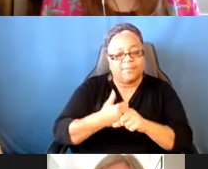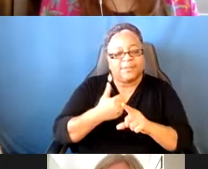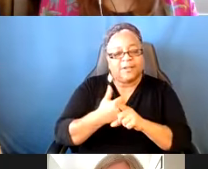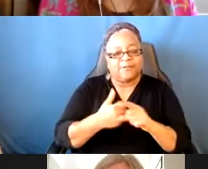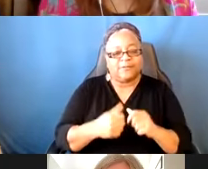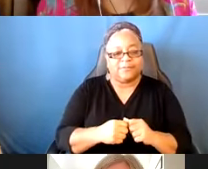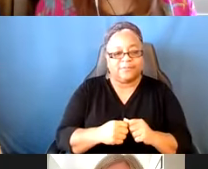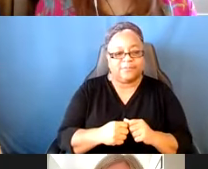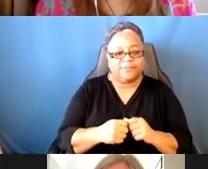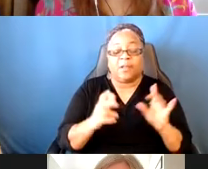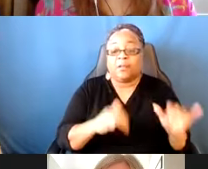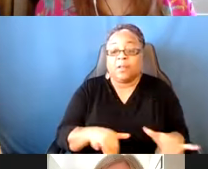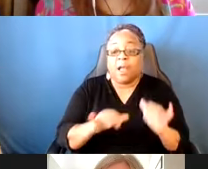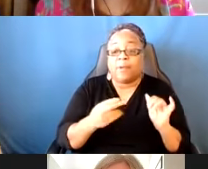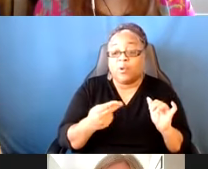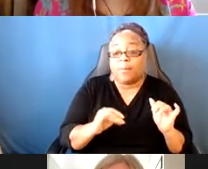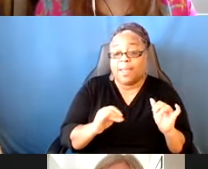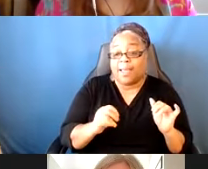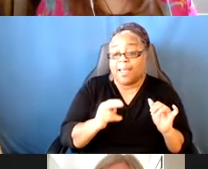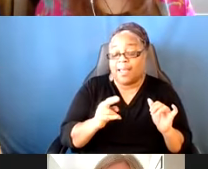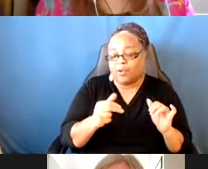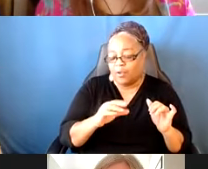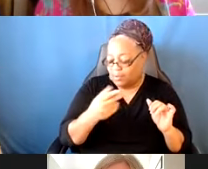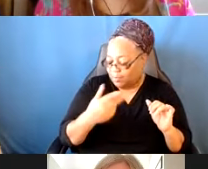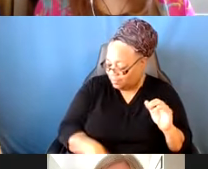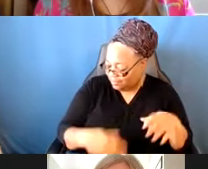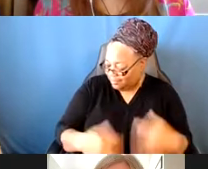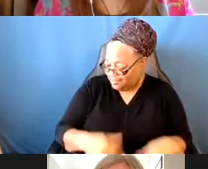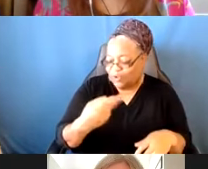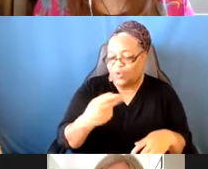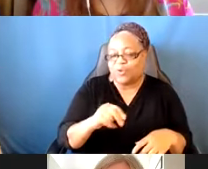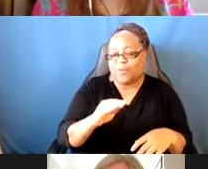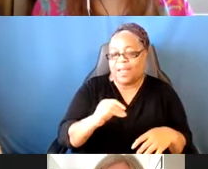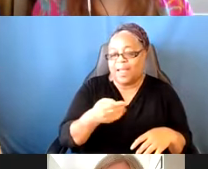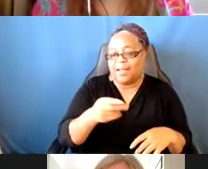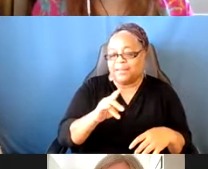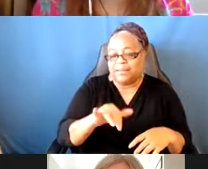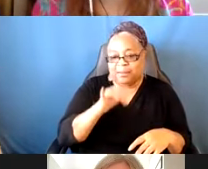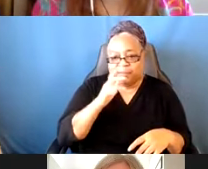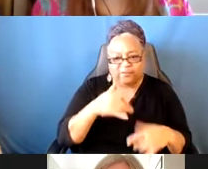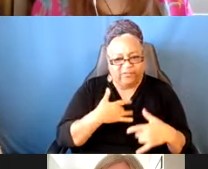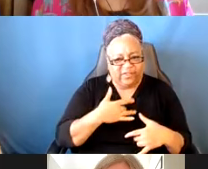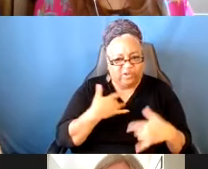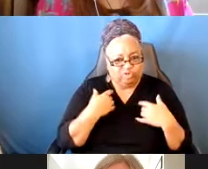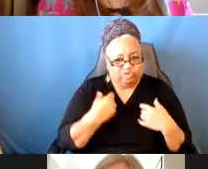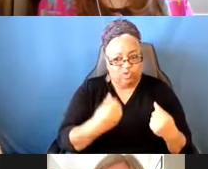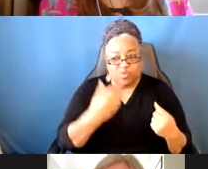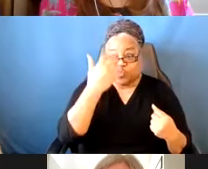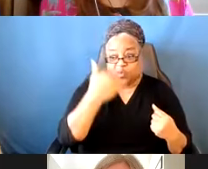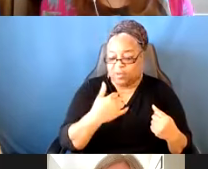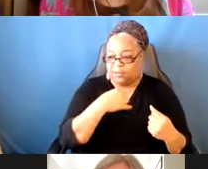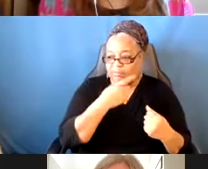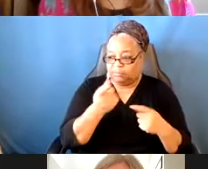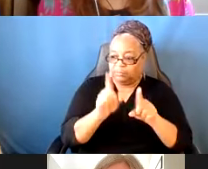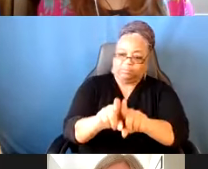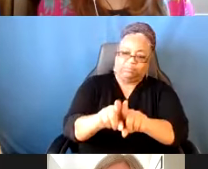Common humanity people find great strength in the idea that they are not alone in their struggles. And they